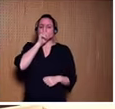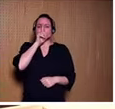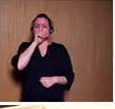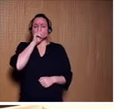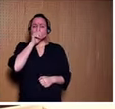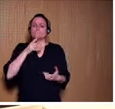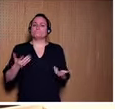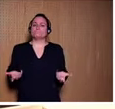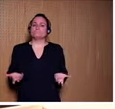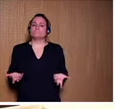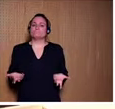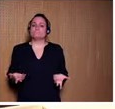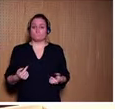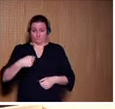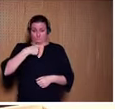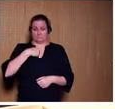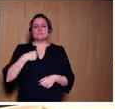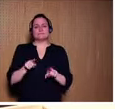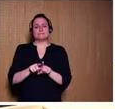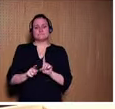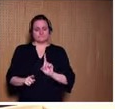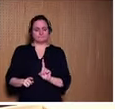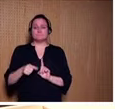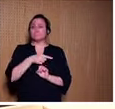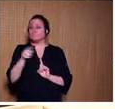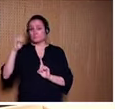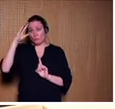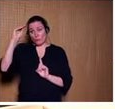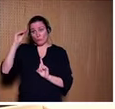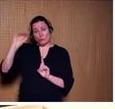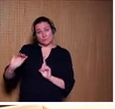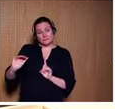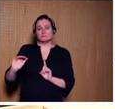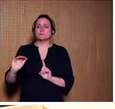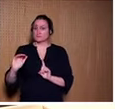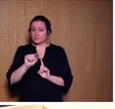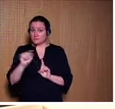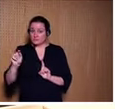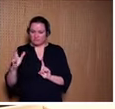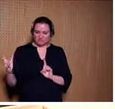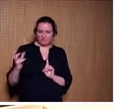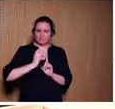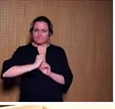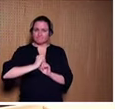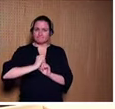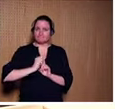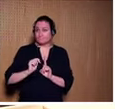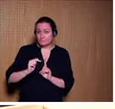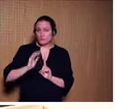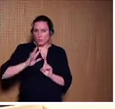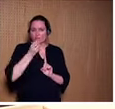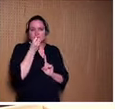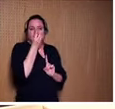when I was being sexually violated by a group of boys who discovered I was into boys and threatened to report me to my